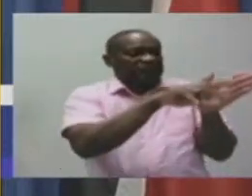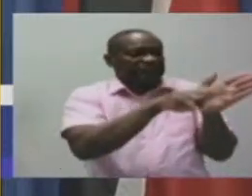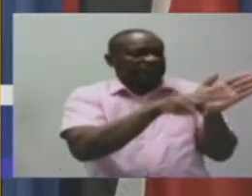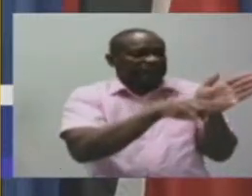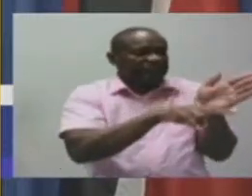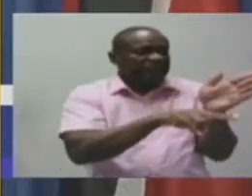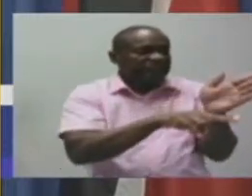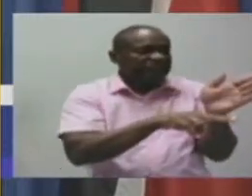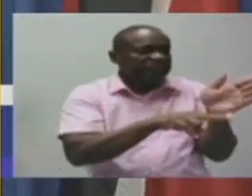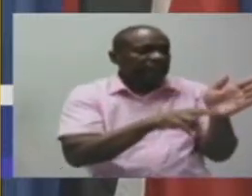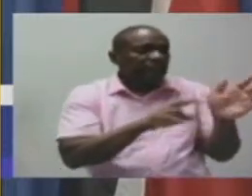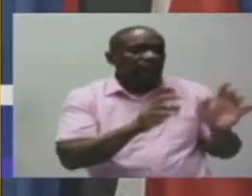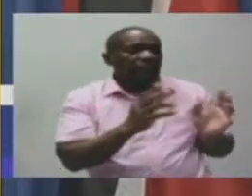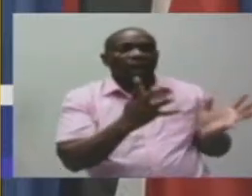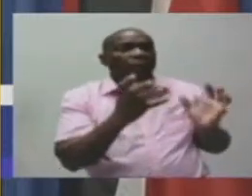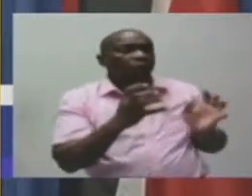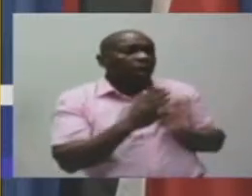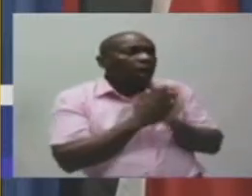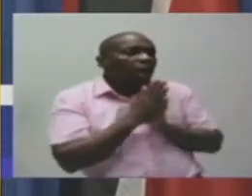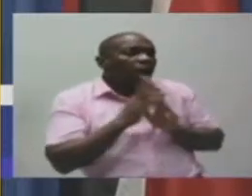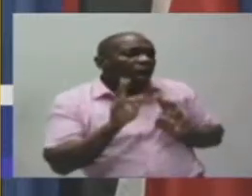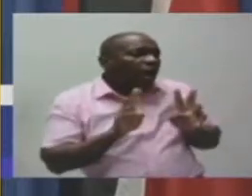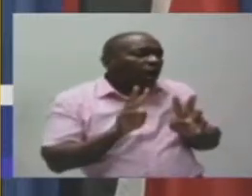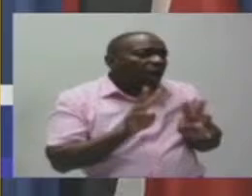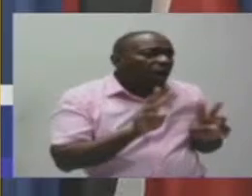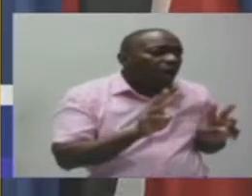the graveside.